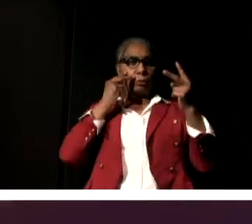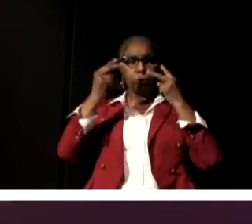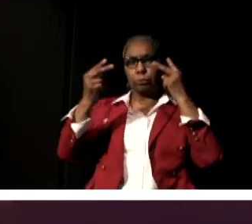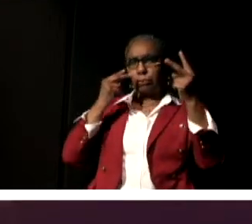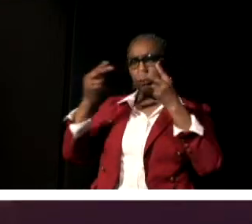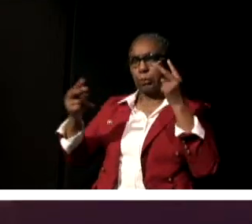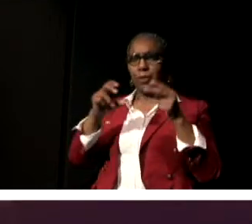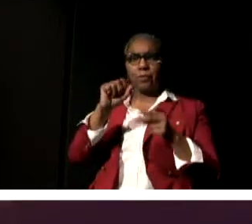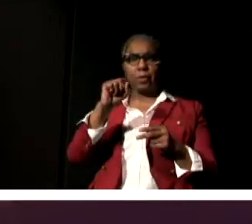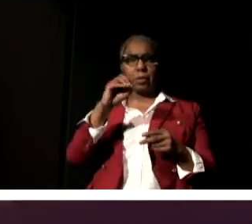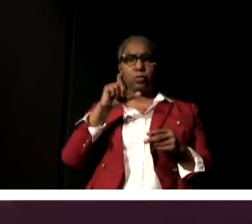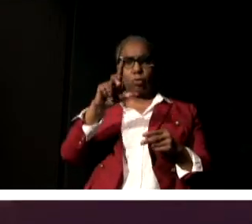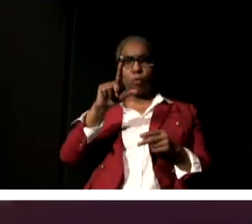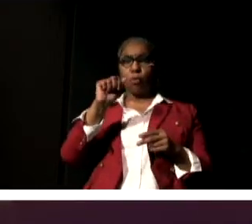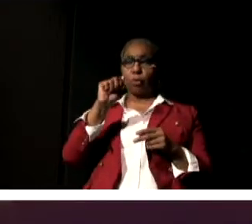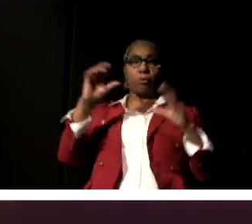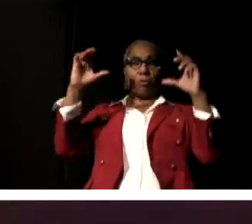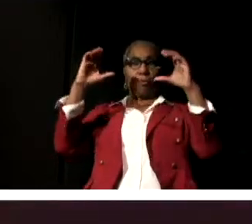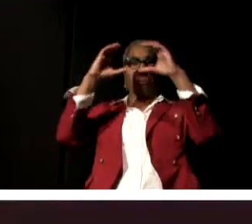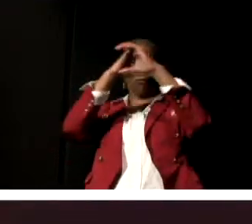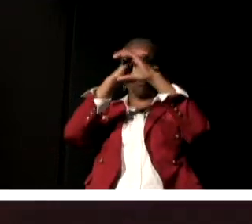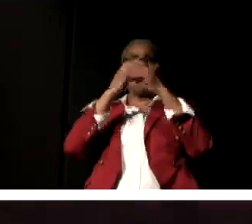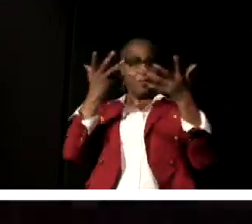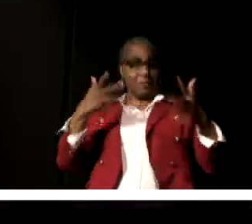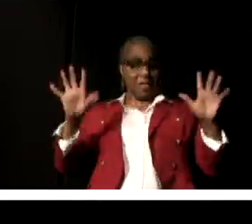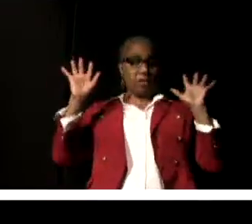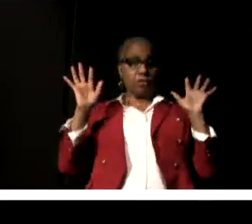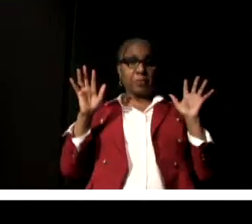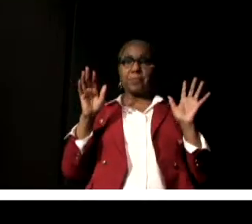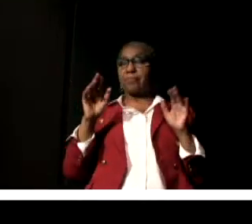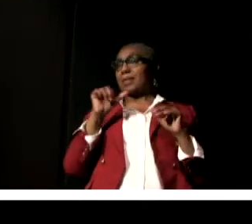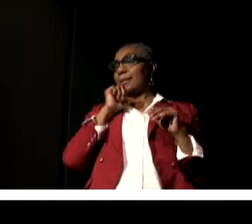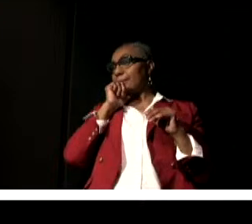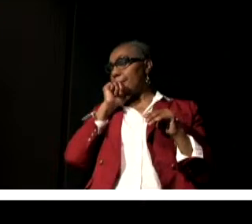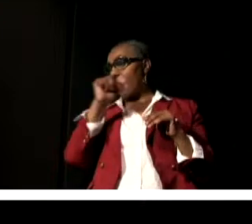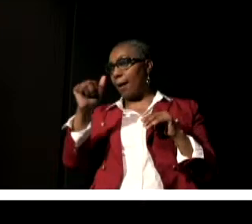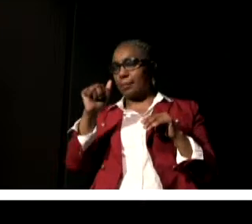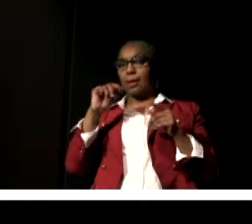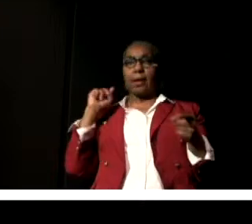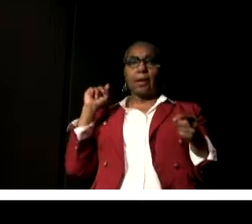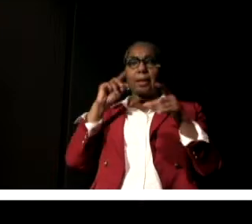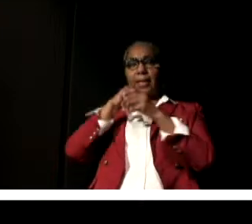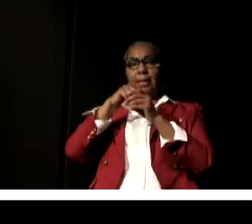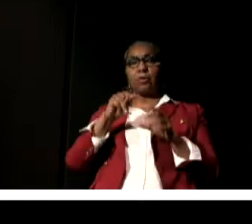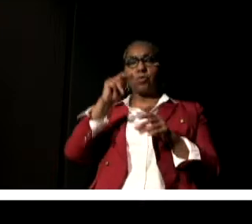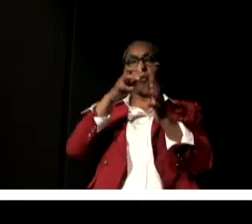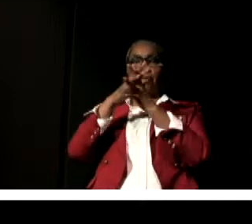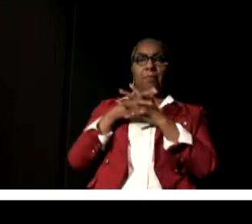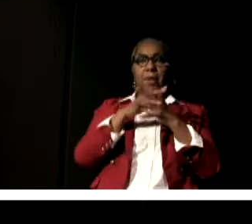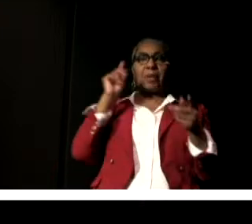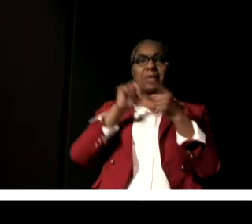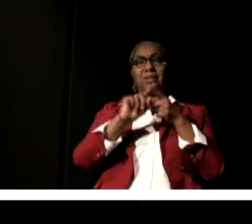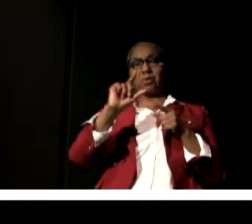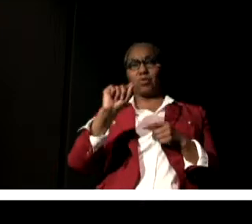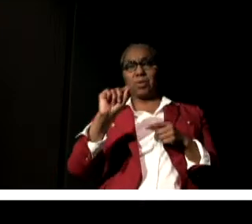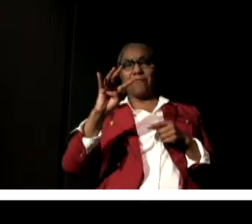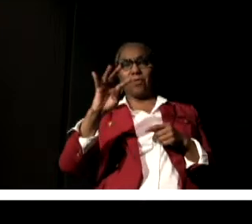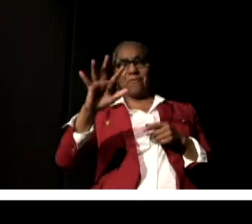solar eclipse. After that, there won't be another total eclipse in North America until